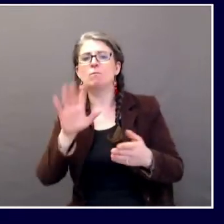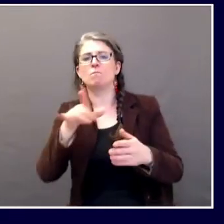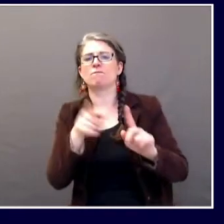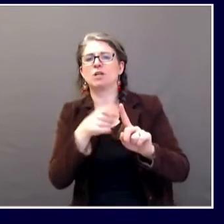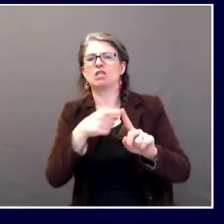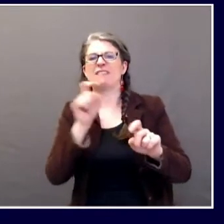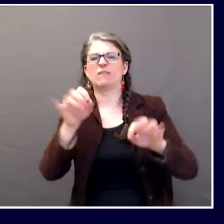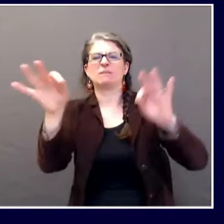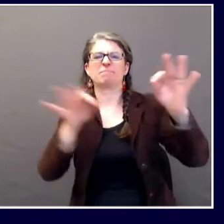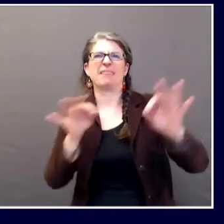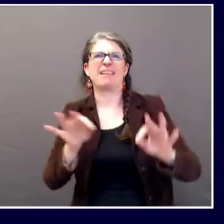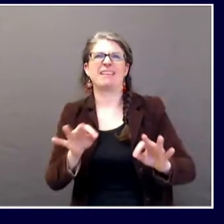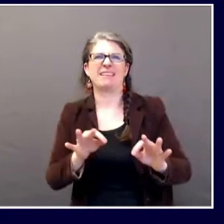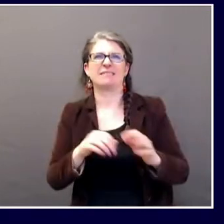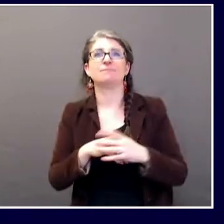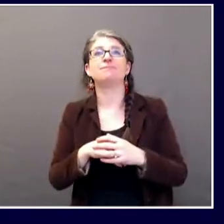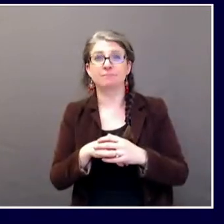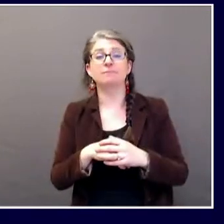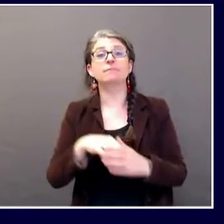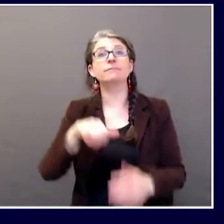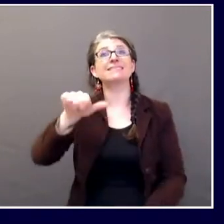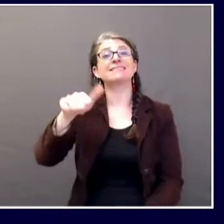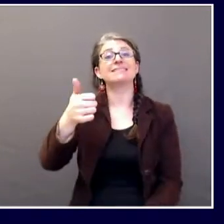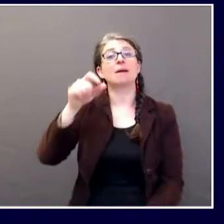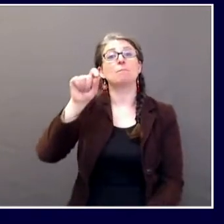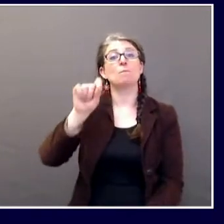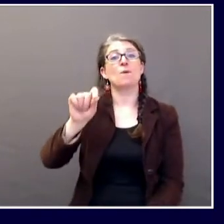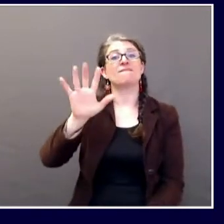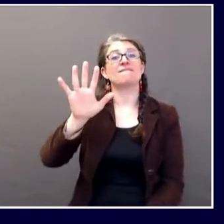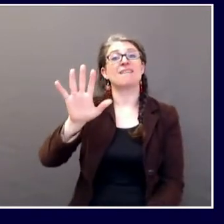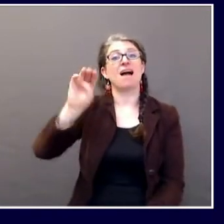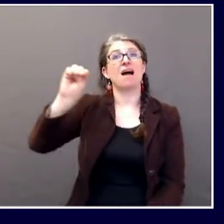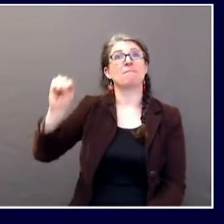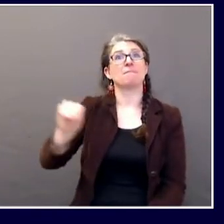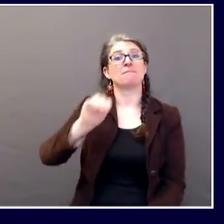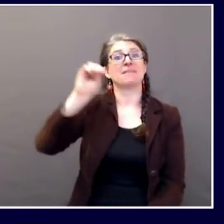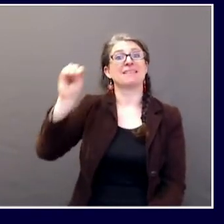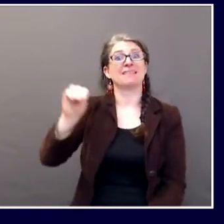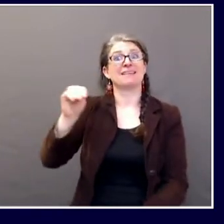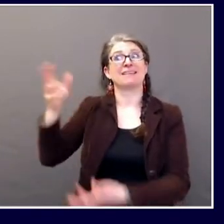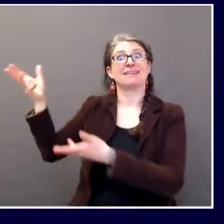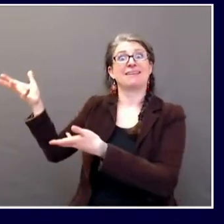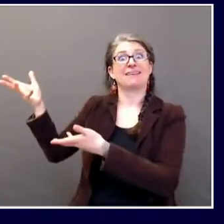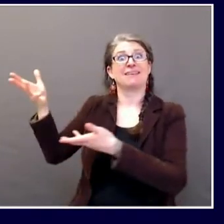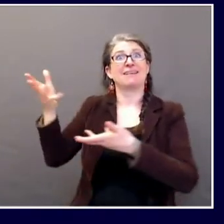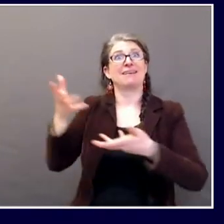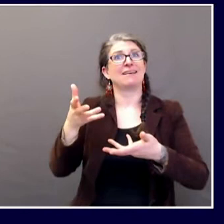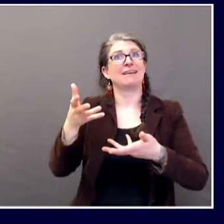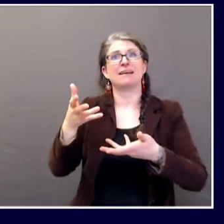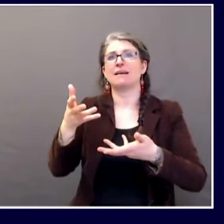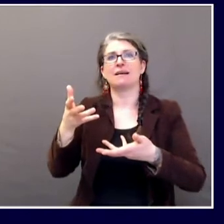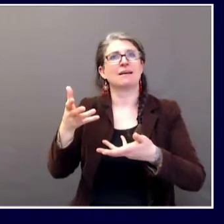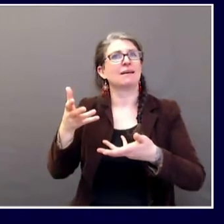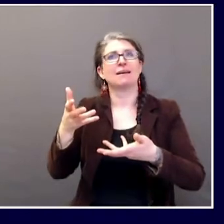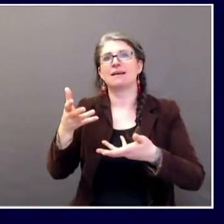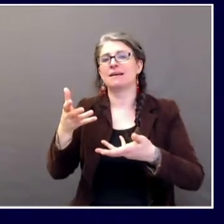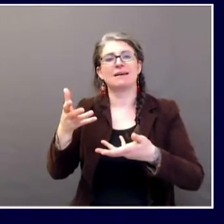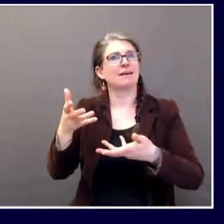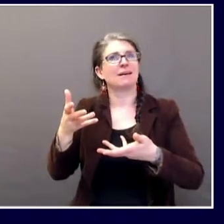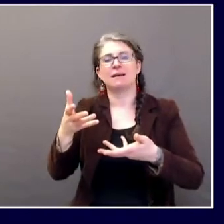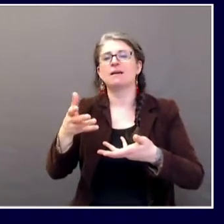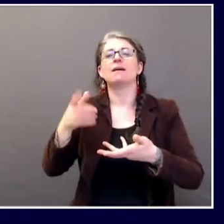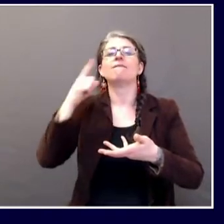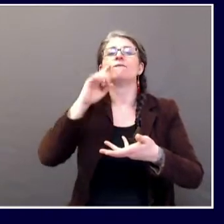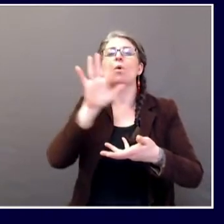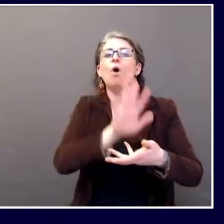be 10.5 million coming to Maine. It's 10.5 million for the entire country. Yeah.